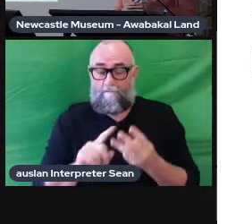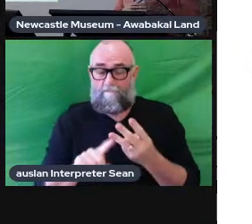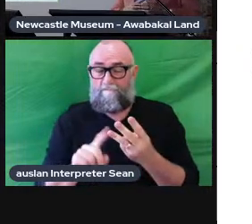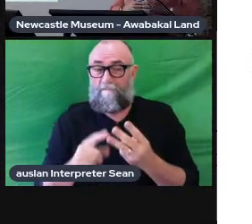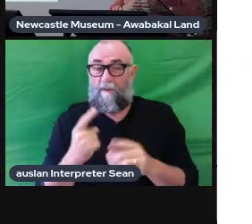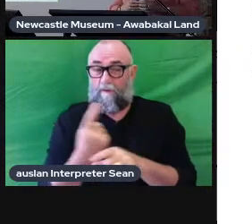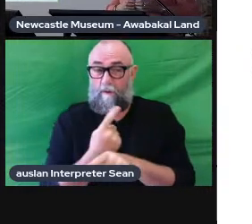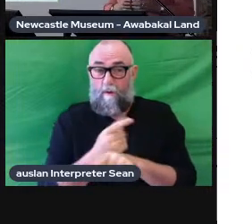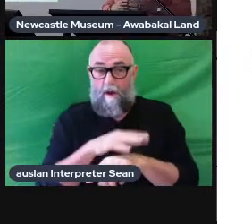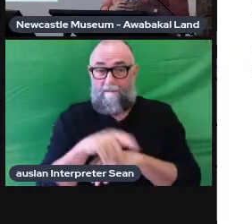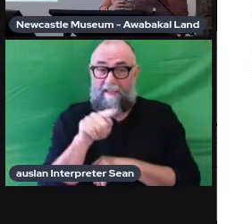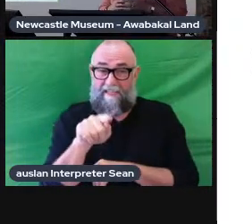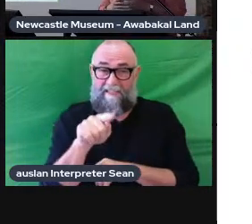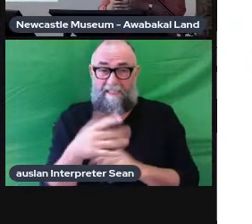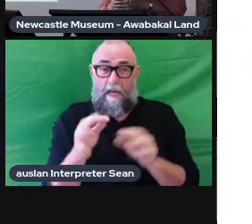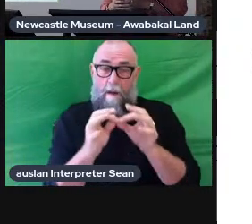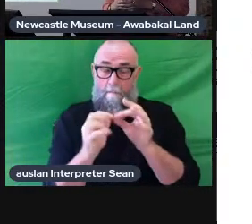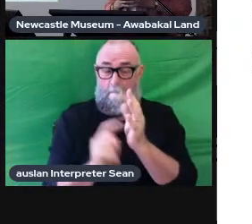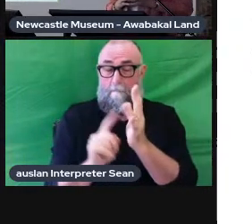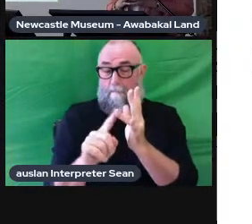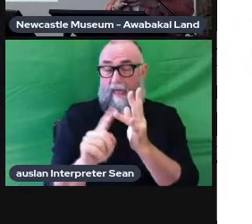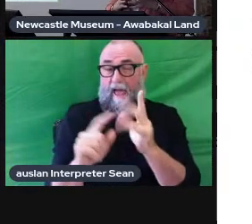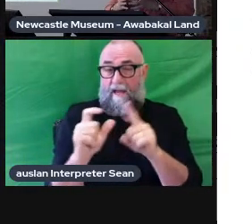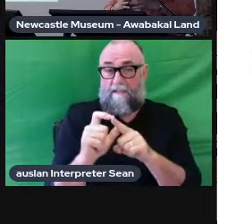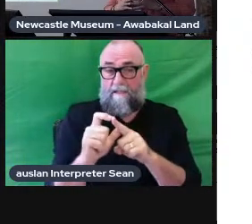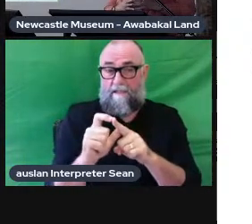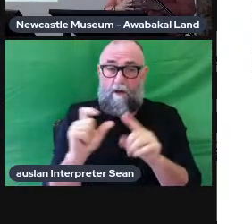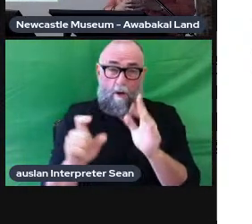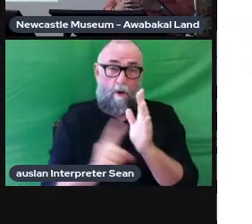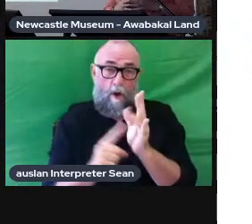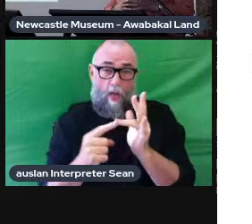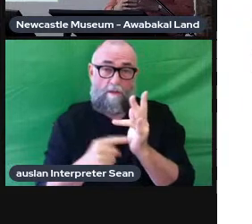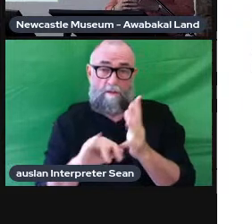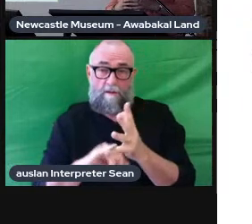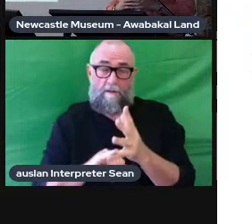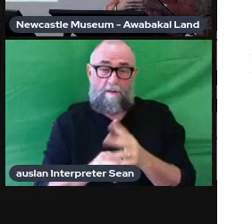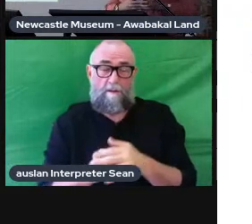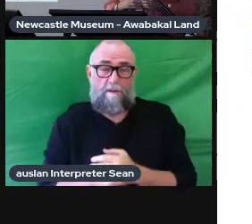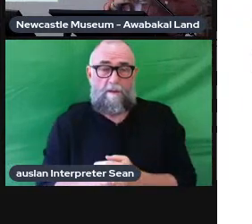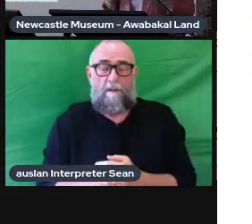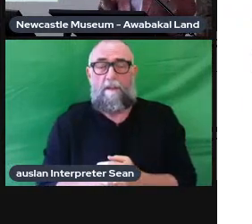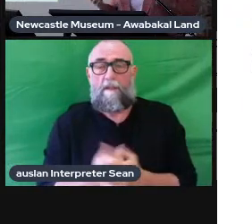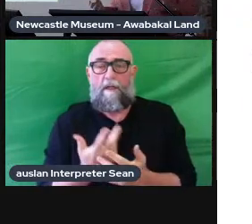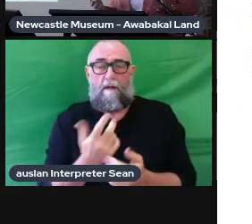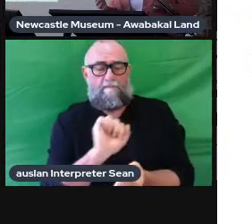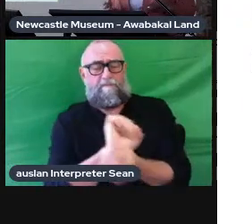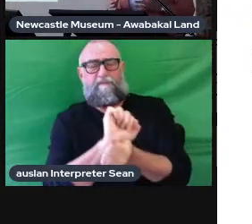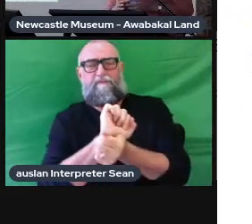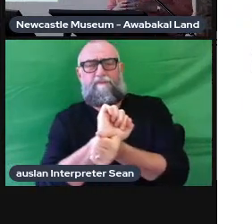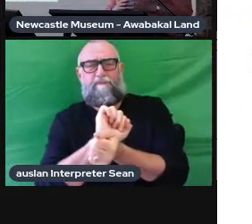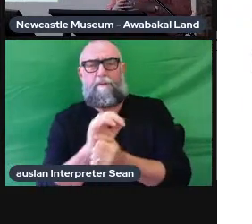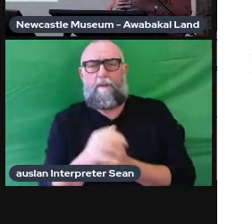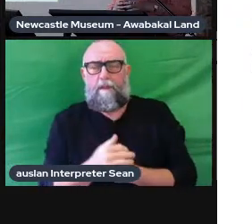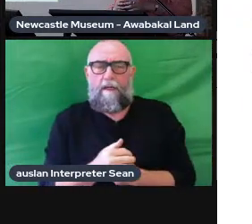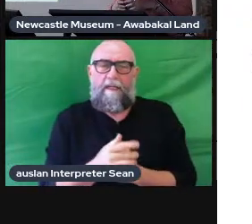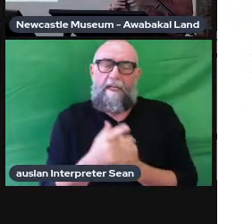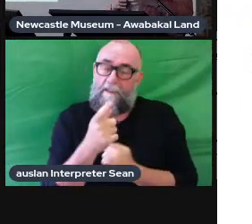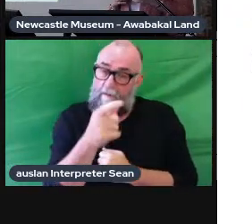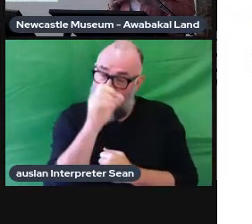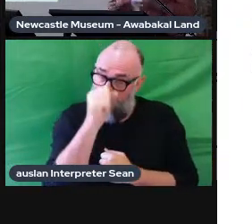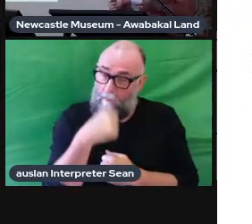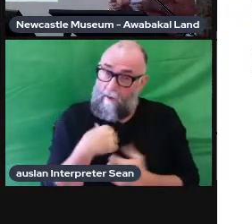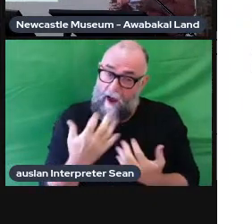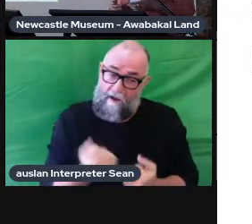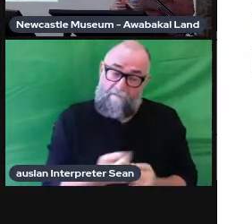risk factors for us to manage. The first thing I want to say here is, just as we have different types of fats, there are